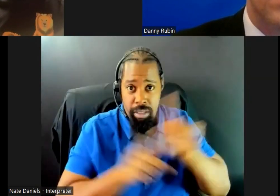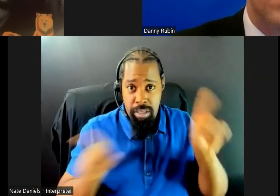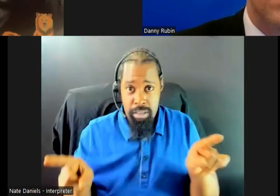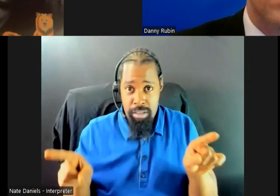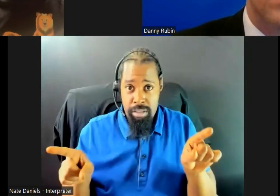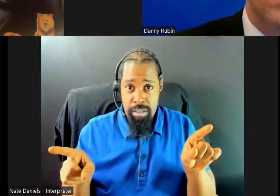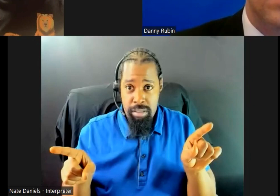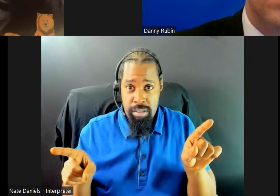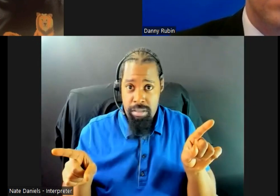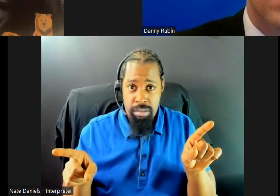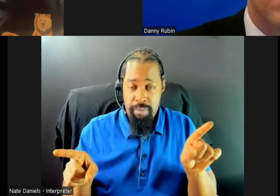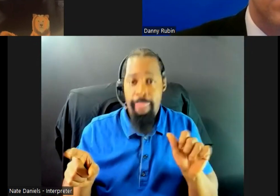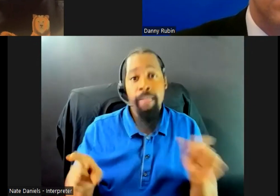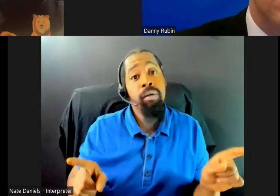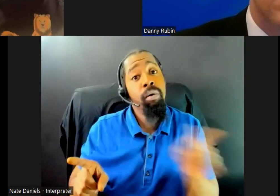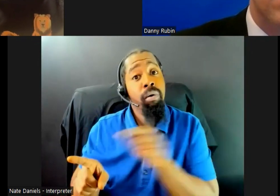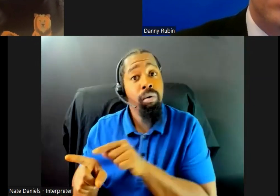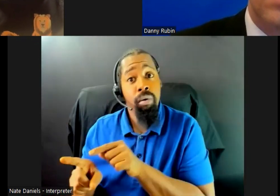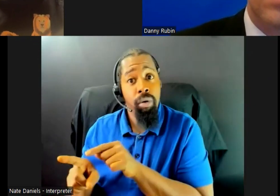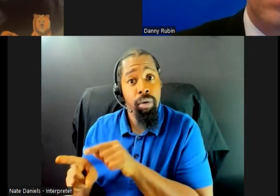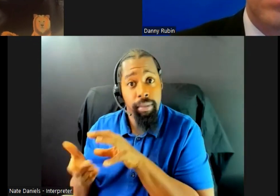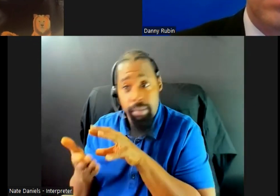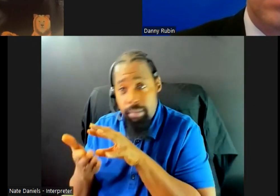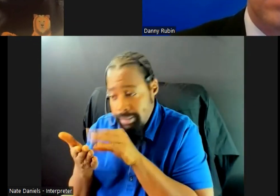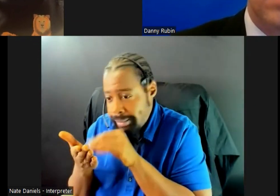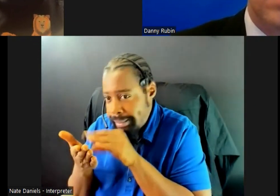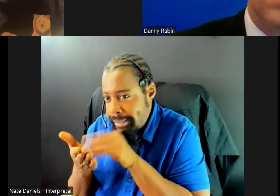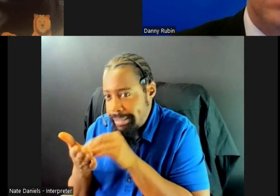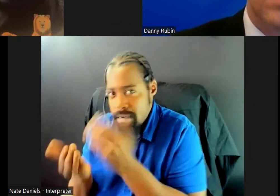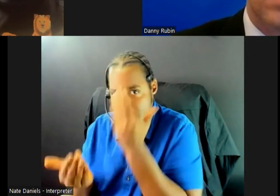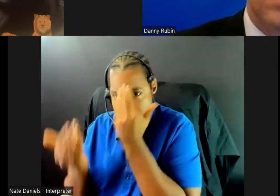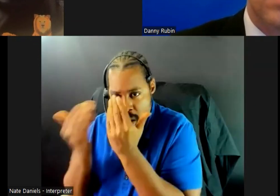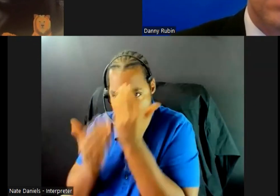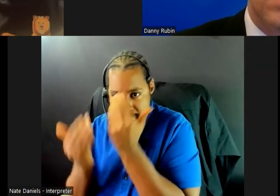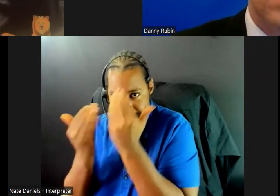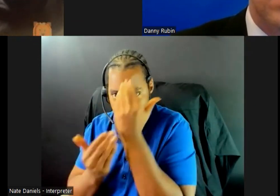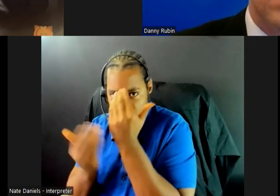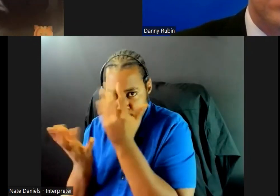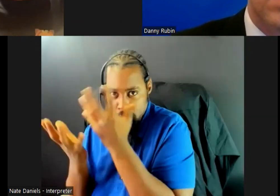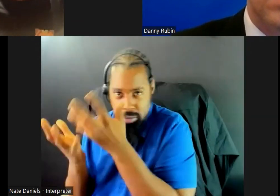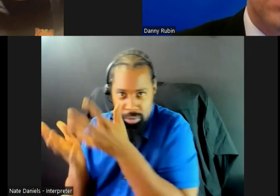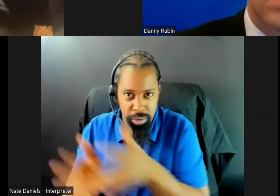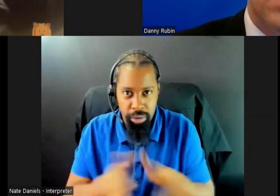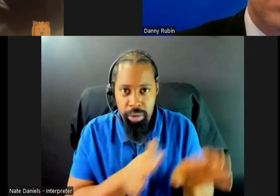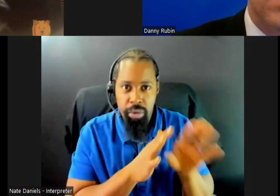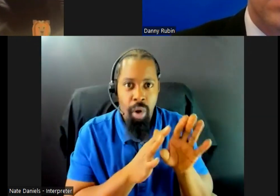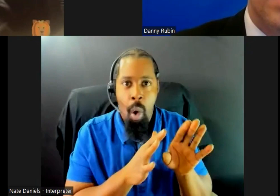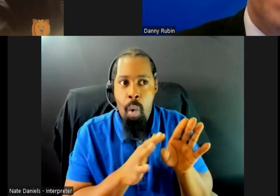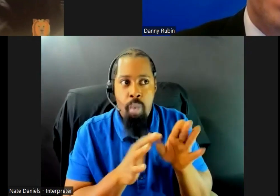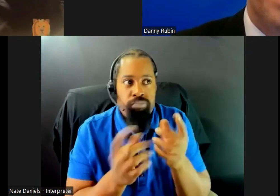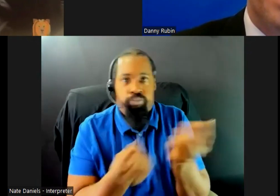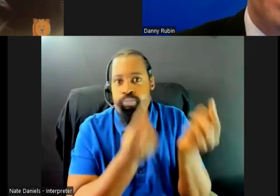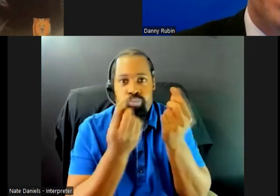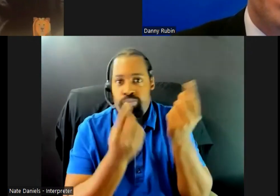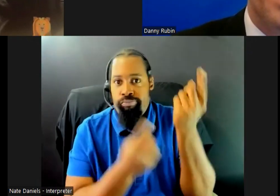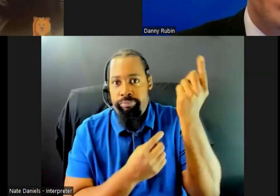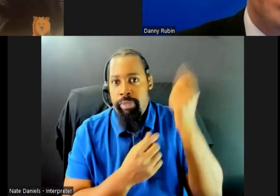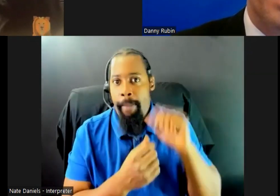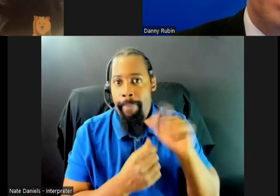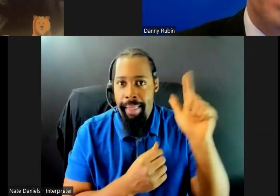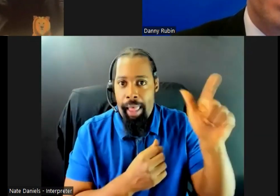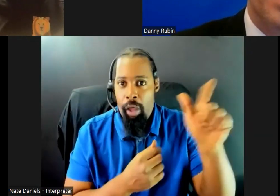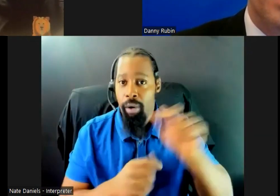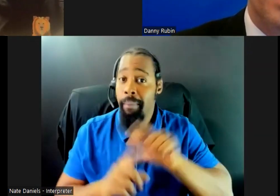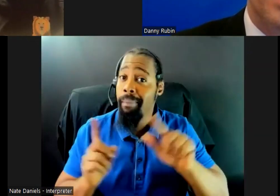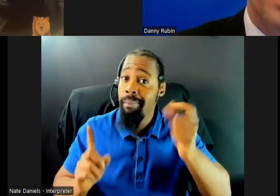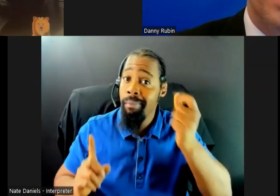gathering knowledge in order to do something else afterwards. But if you want to be in the